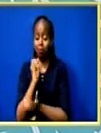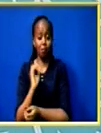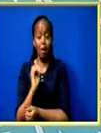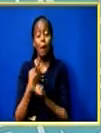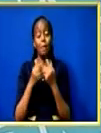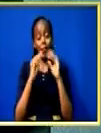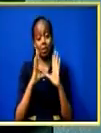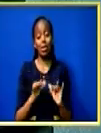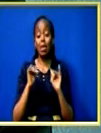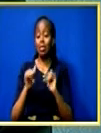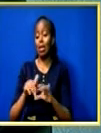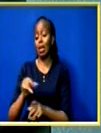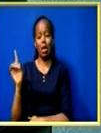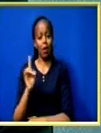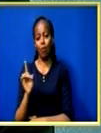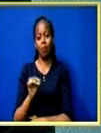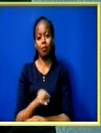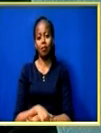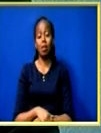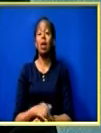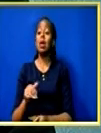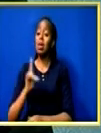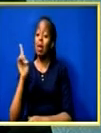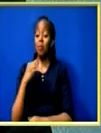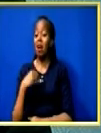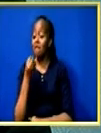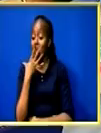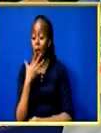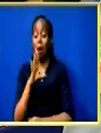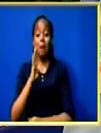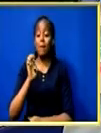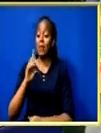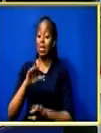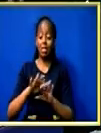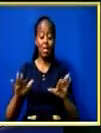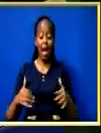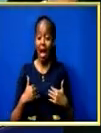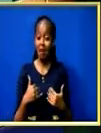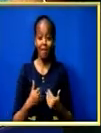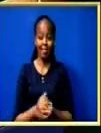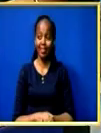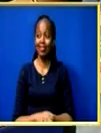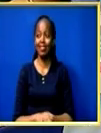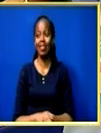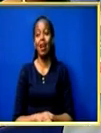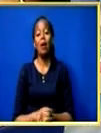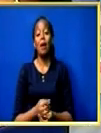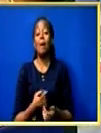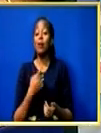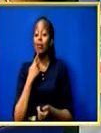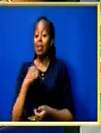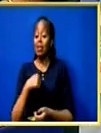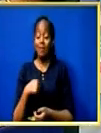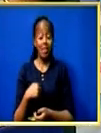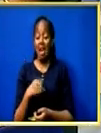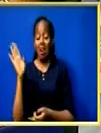Well, Mwalimu, I live in Nairobi. Fine. In It's a Nairobi, bit there are tricky. flower beds. But not everyone. You're telling gets me the as